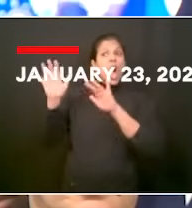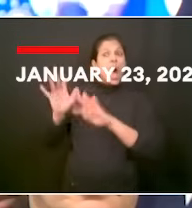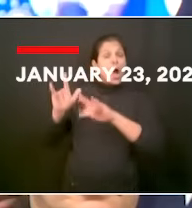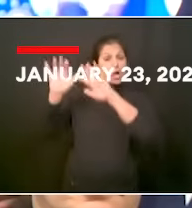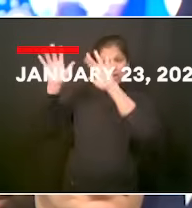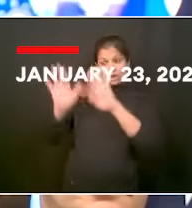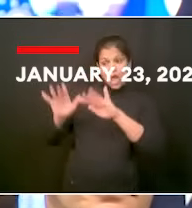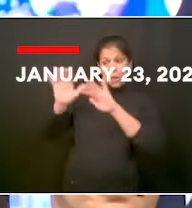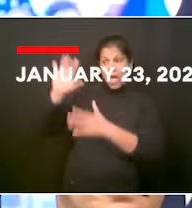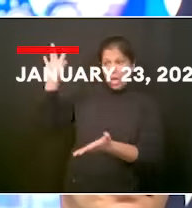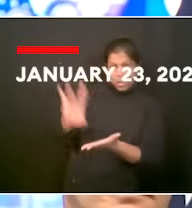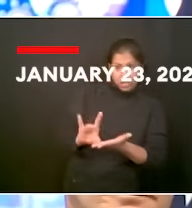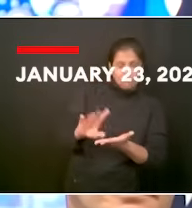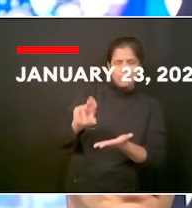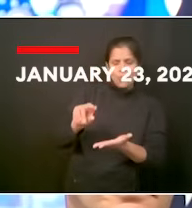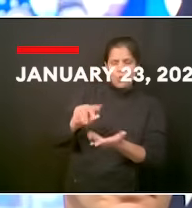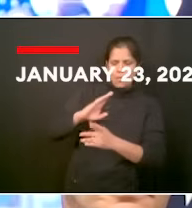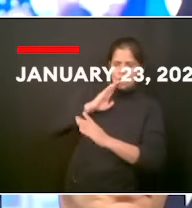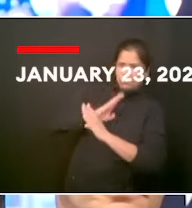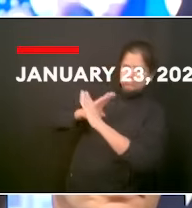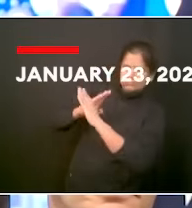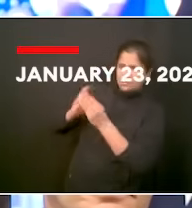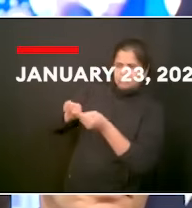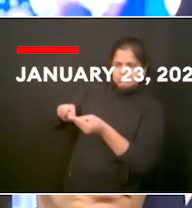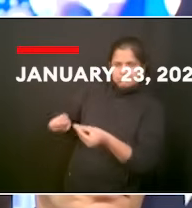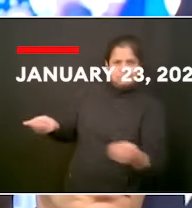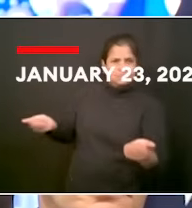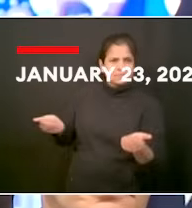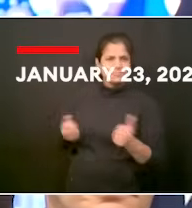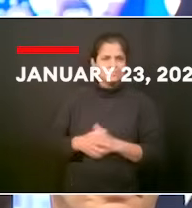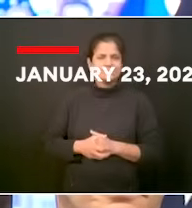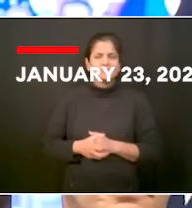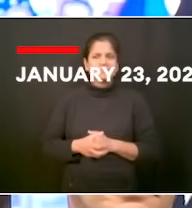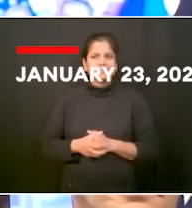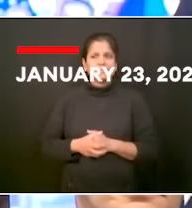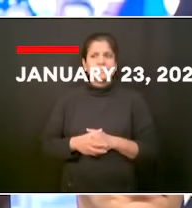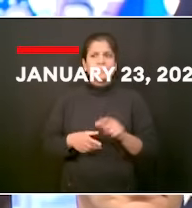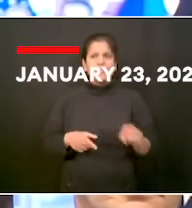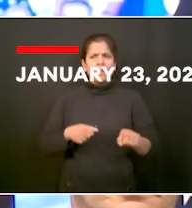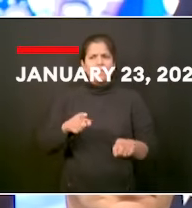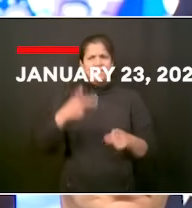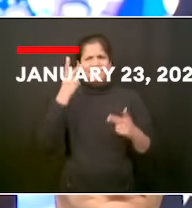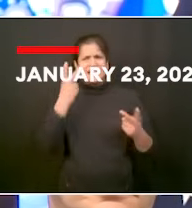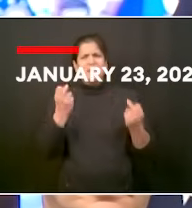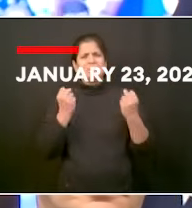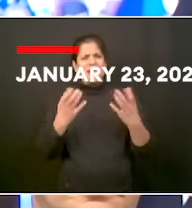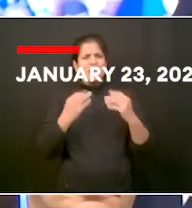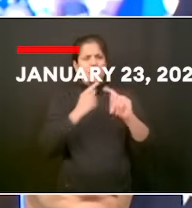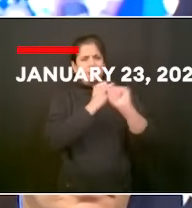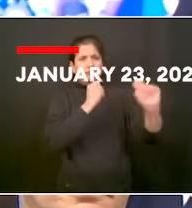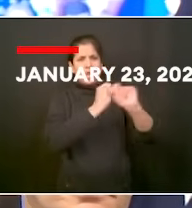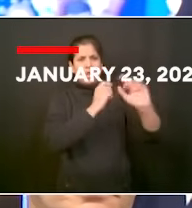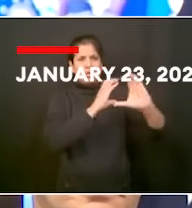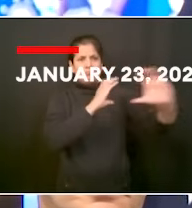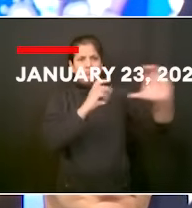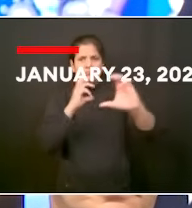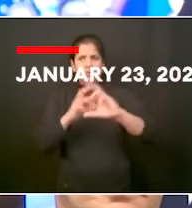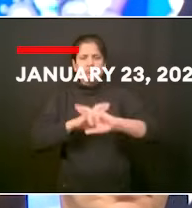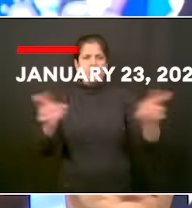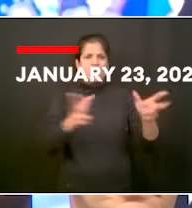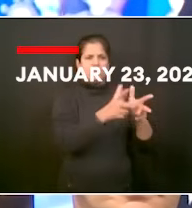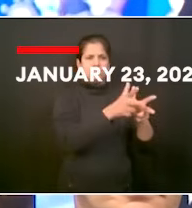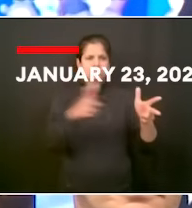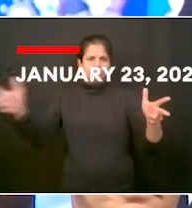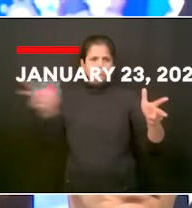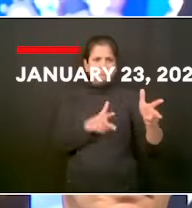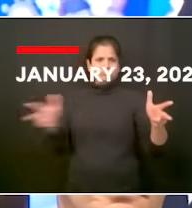and agency partners transformed into the nation's largest snow fighting operation. This is an